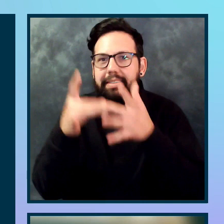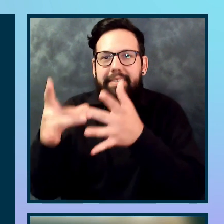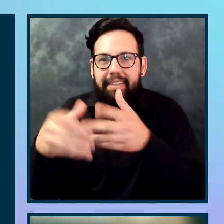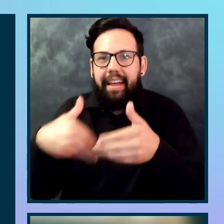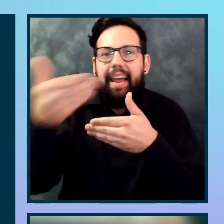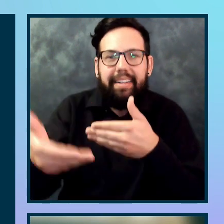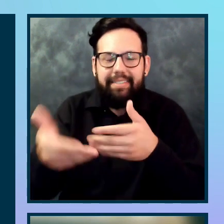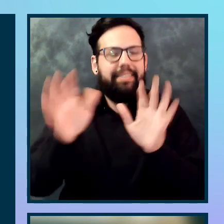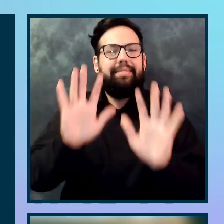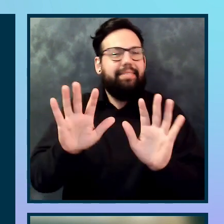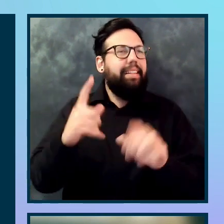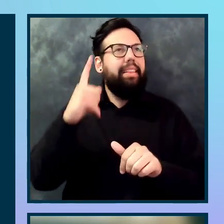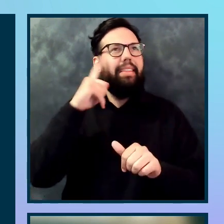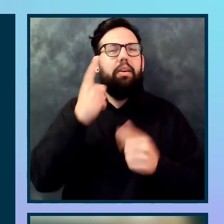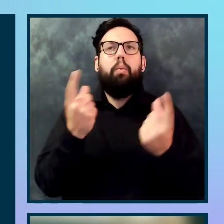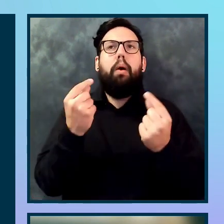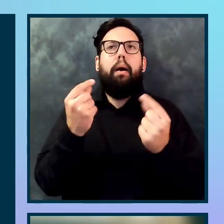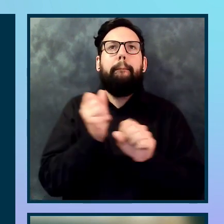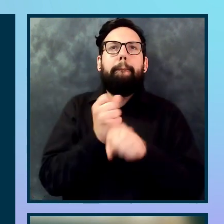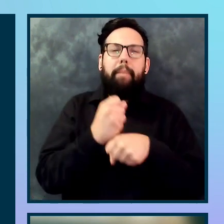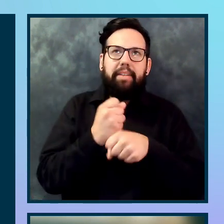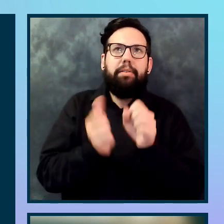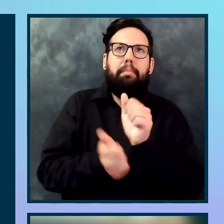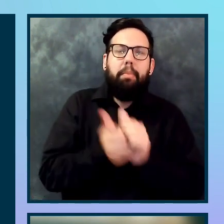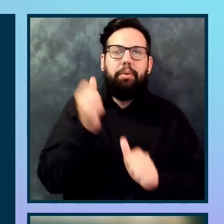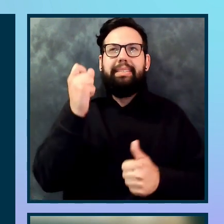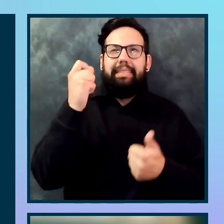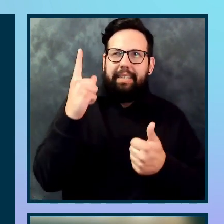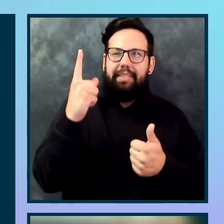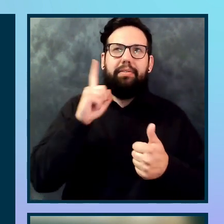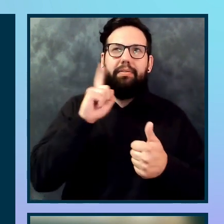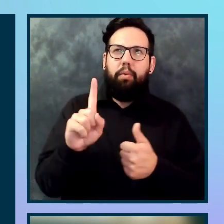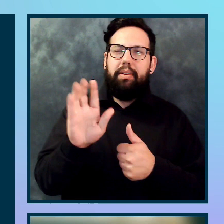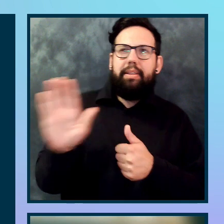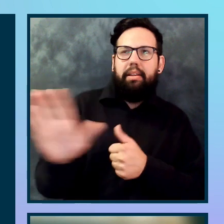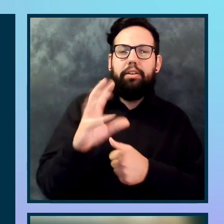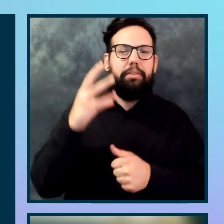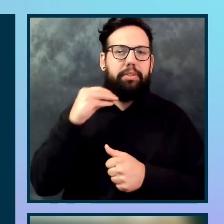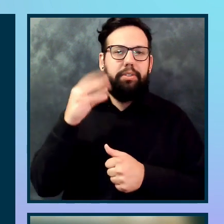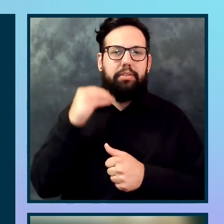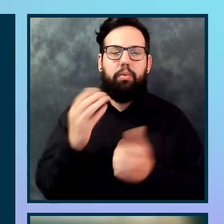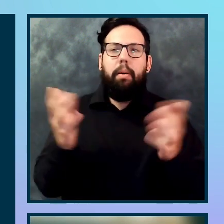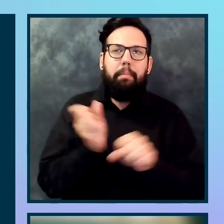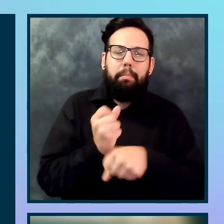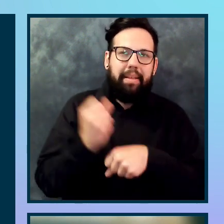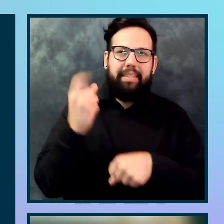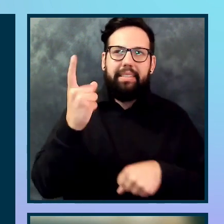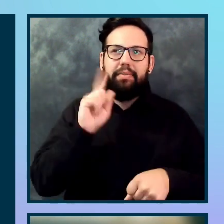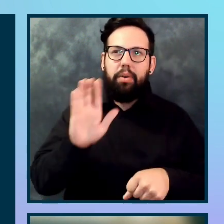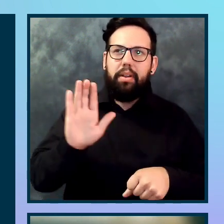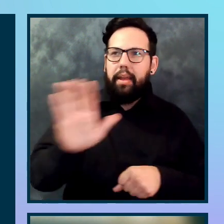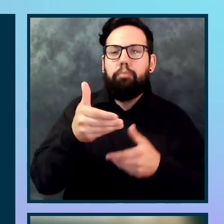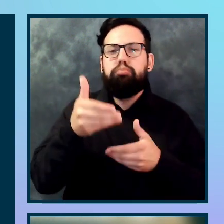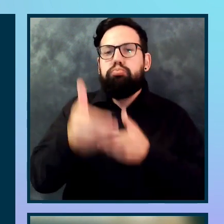what would make the most semantic sense to the user. What's going to make the best experience? What makes sense to the user? That should be